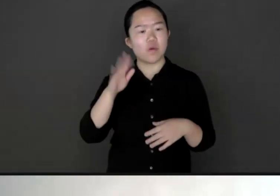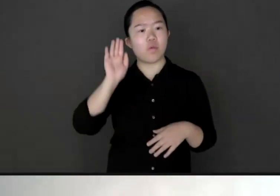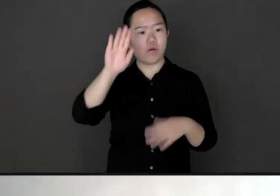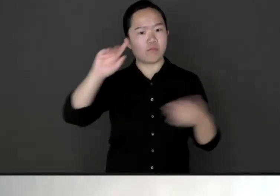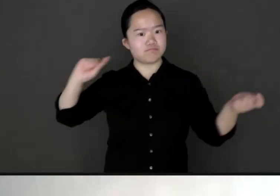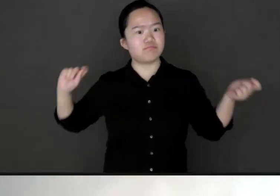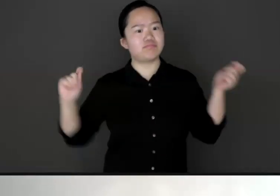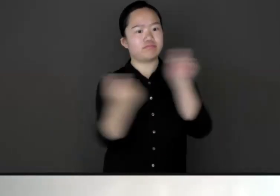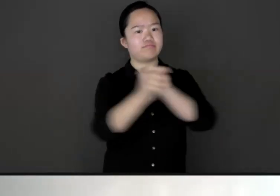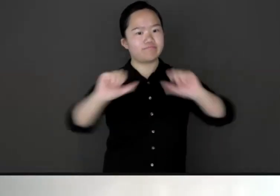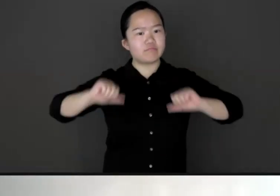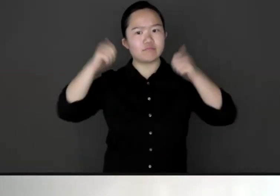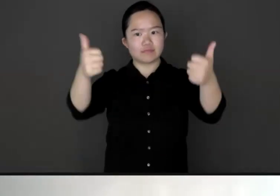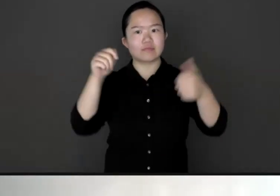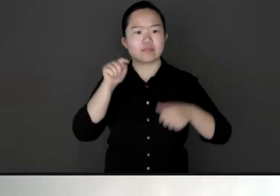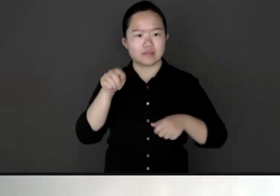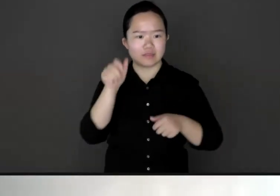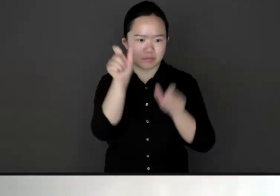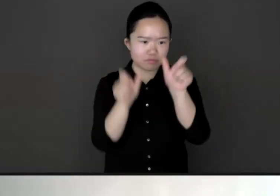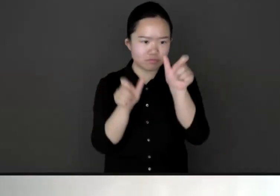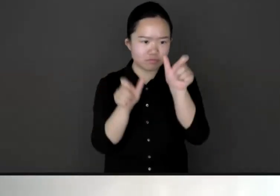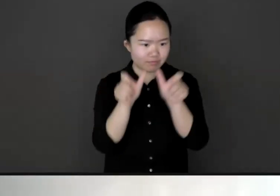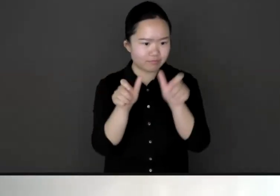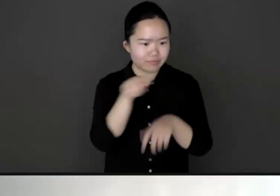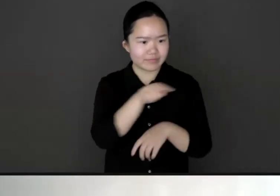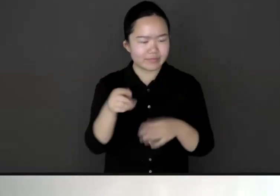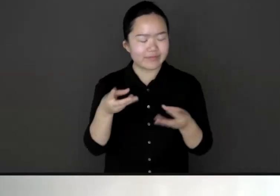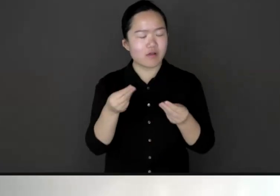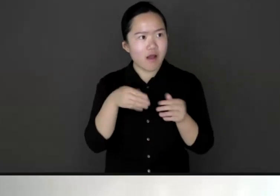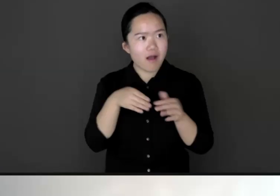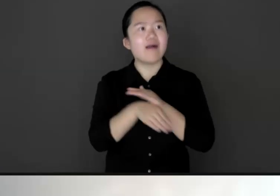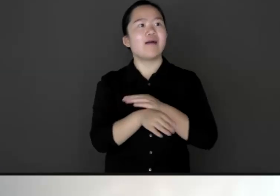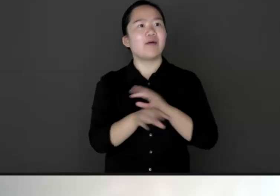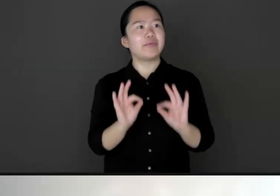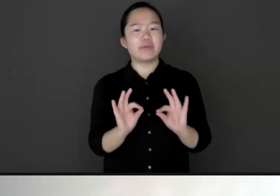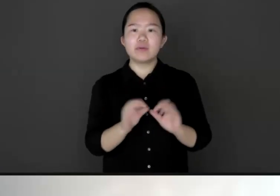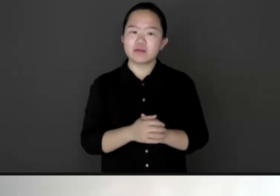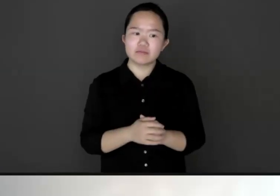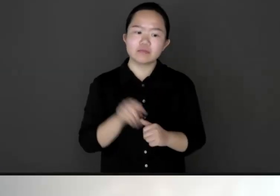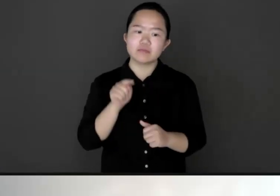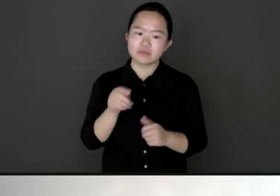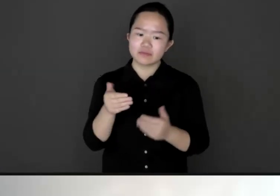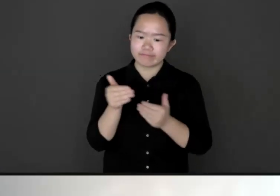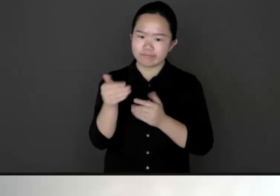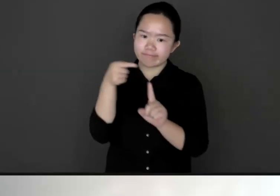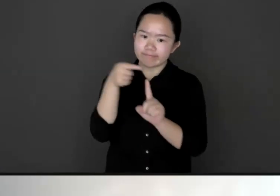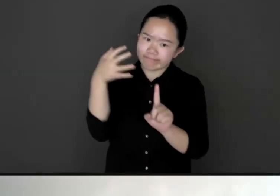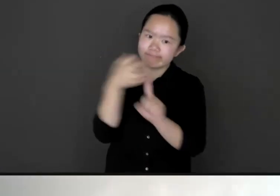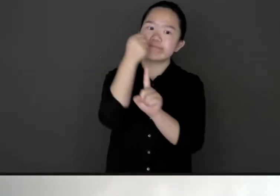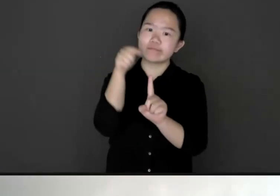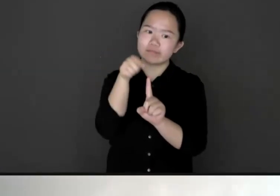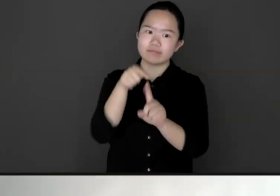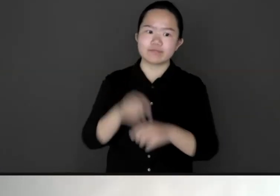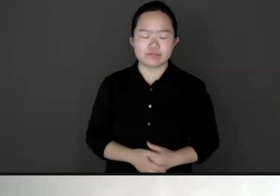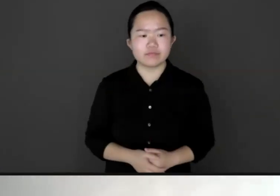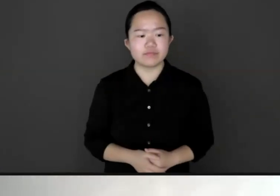topic in front of more people's eyeballs is something that I would say is something that we're going after. Yeah, I would have hoped that